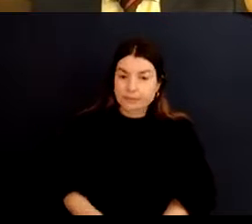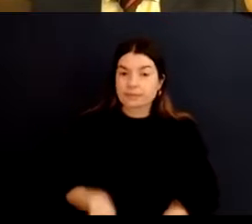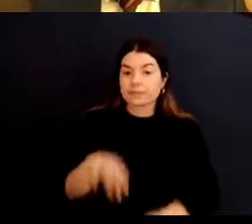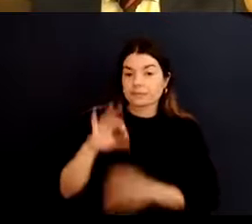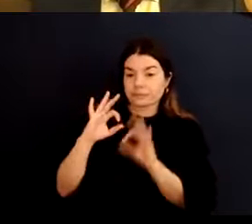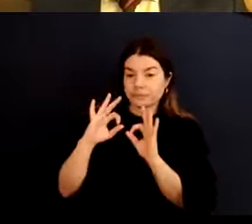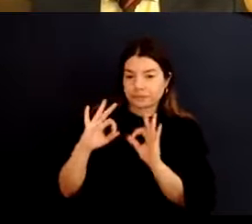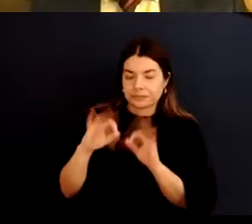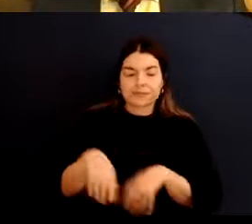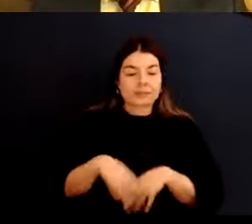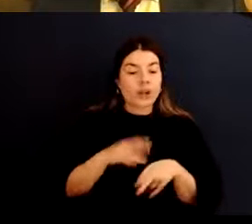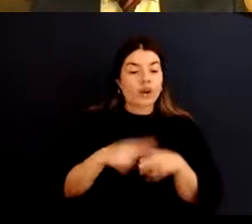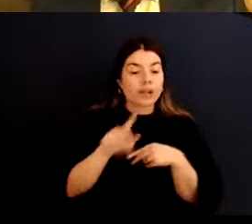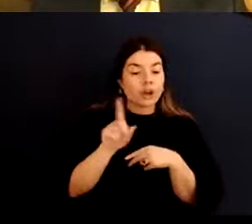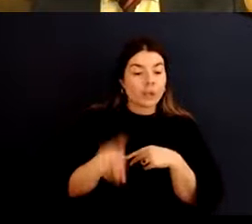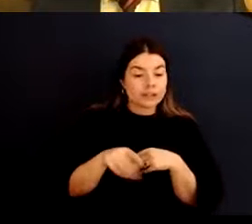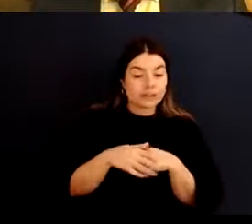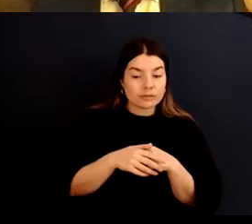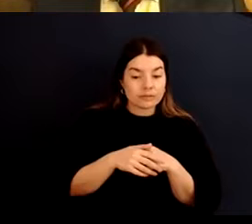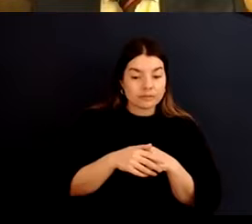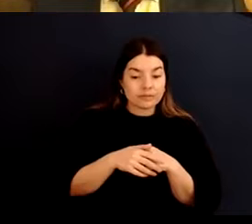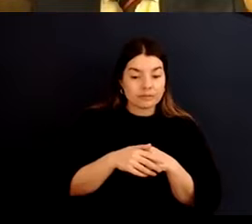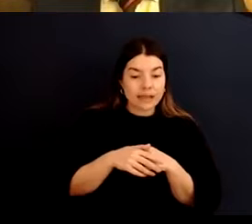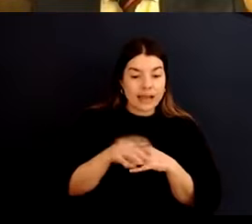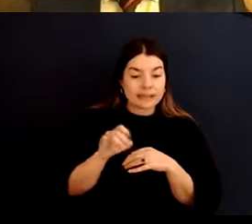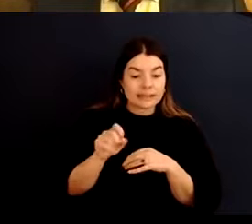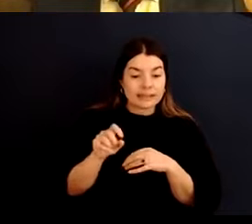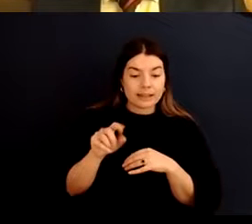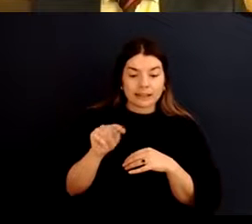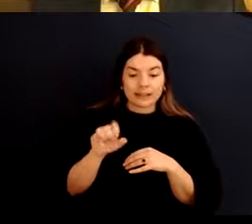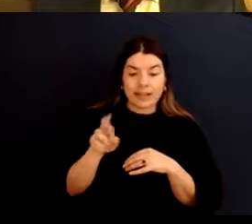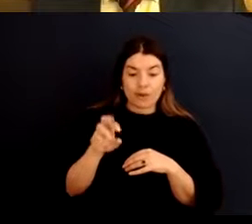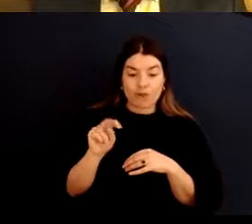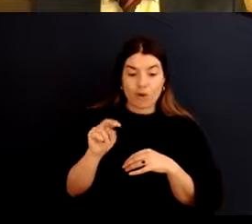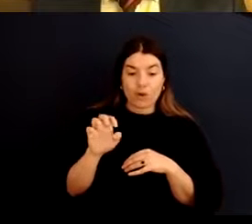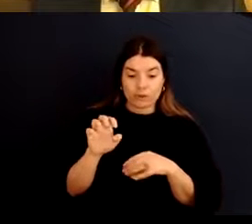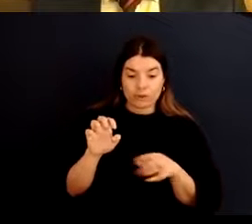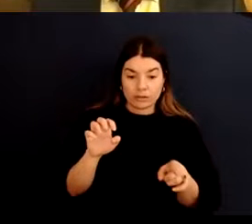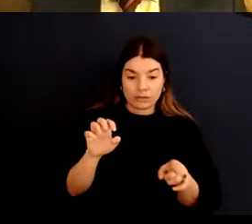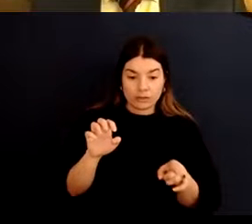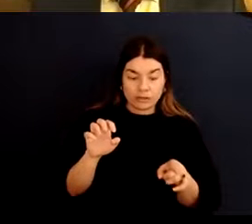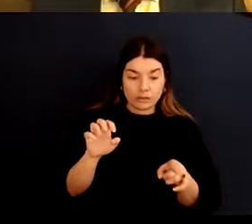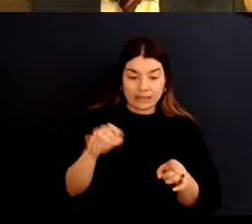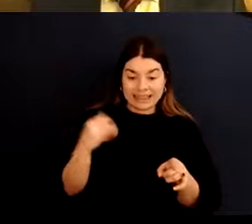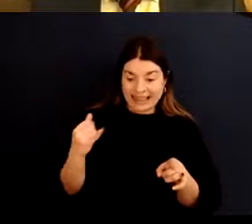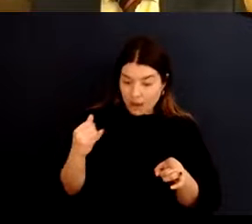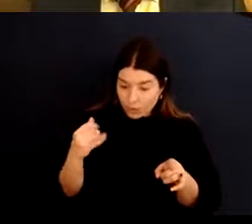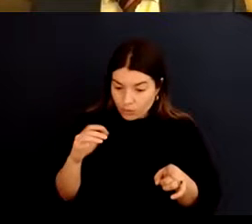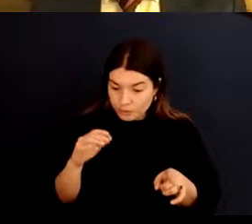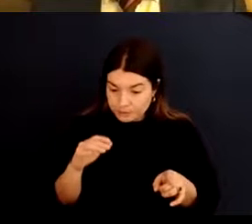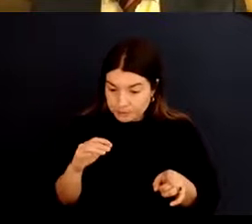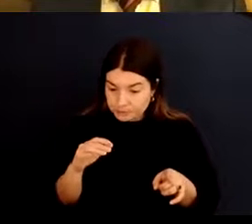question. Tyrone, you were the last person on this question. It is now, 12 minutes